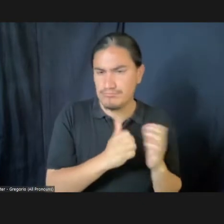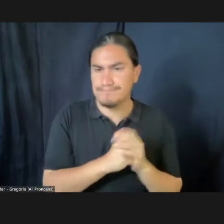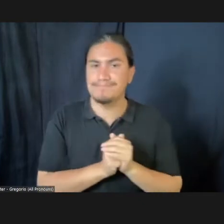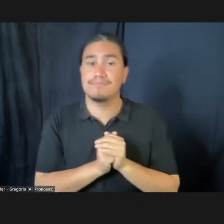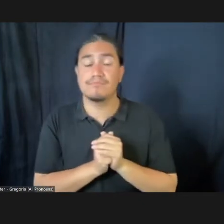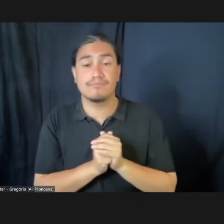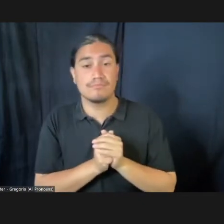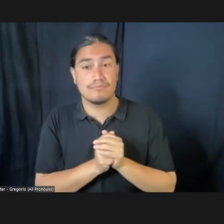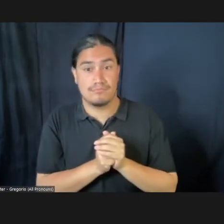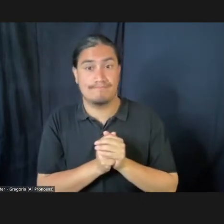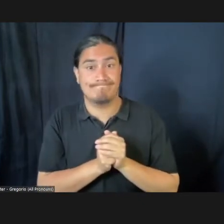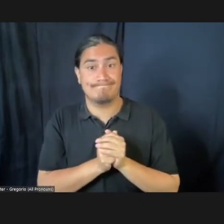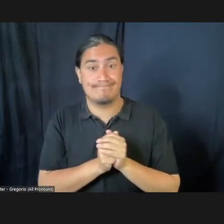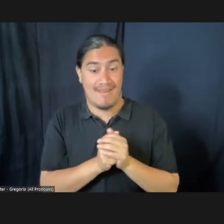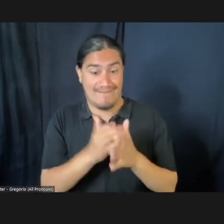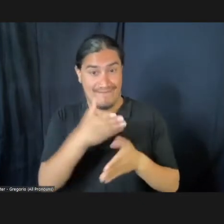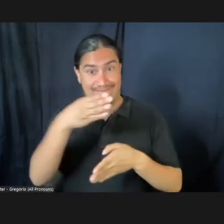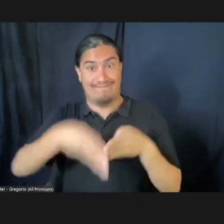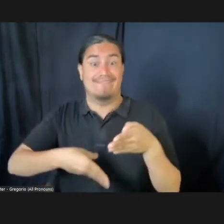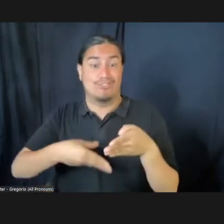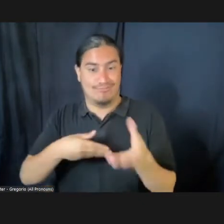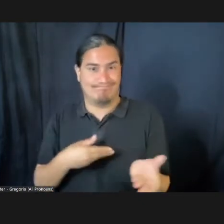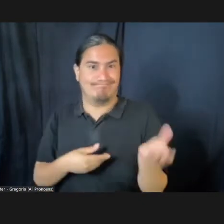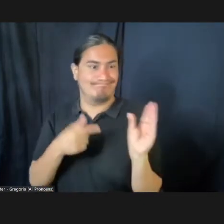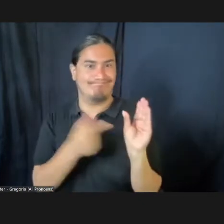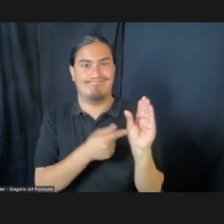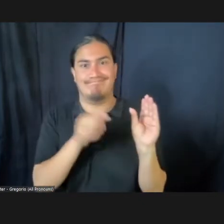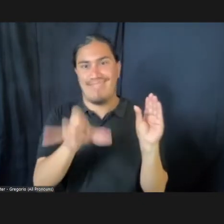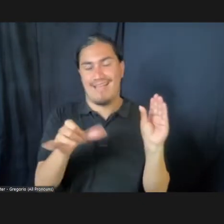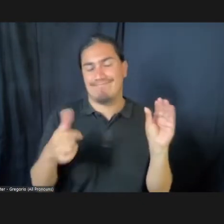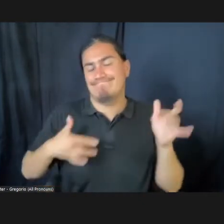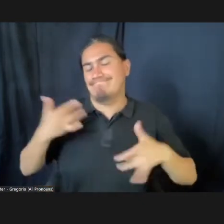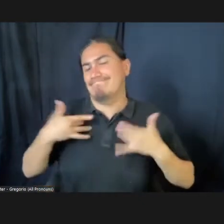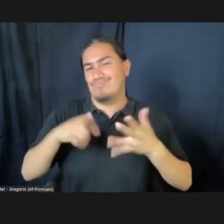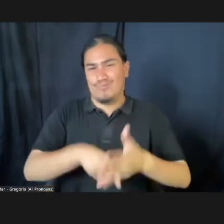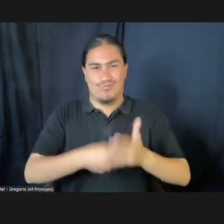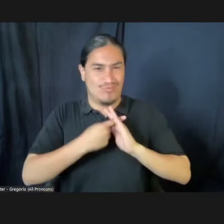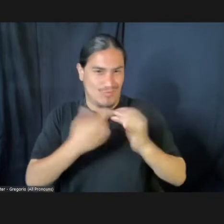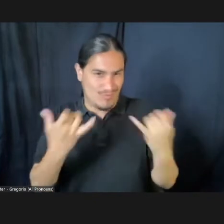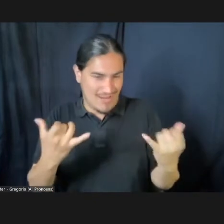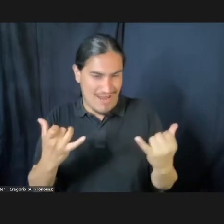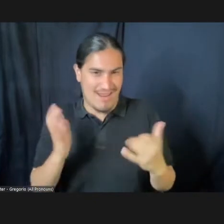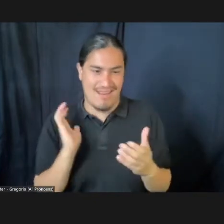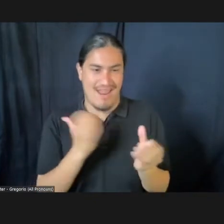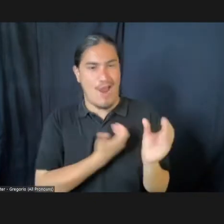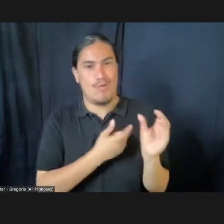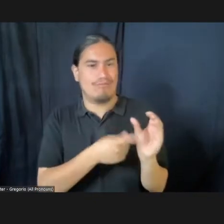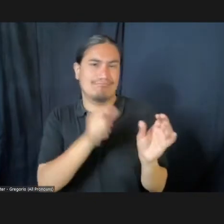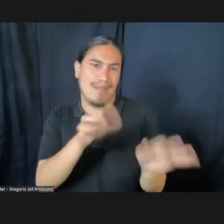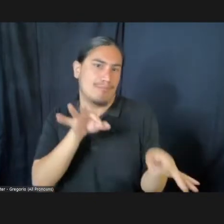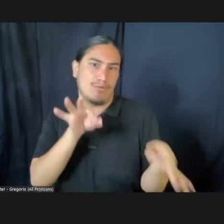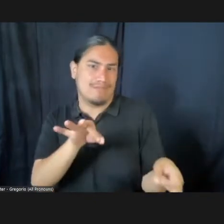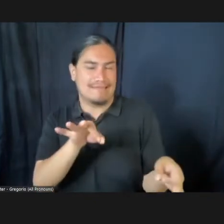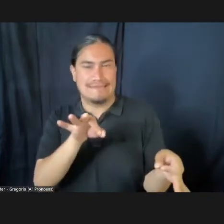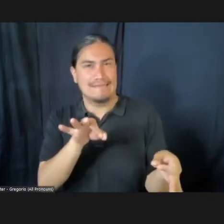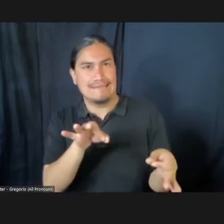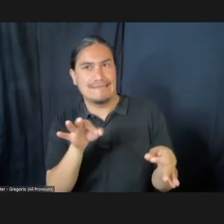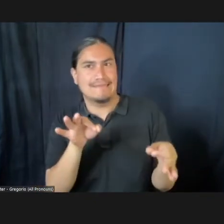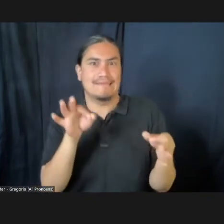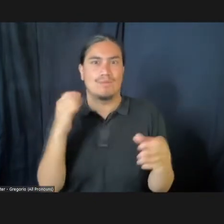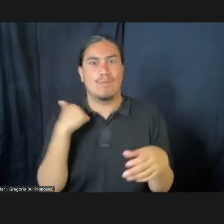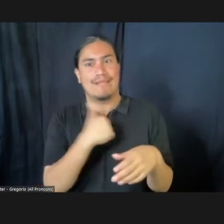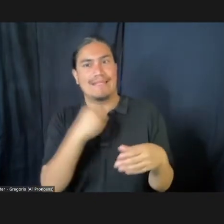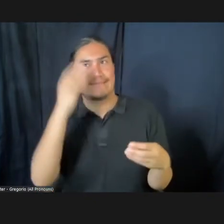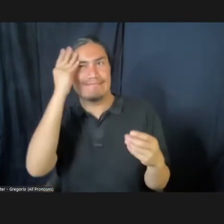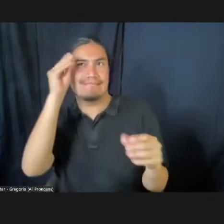The resulting anthology we are delighted to launch today is our imperfect, subjective, best